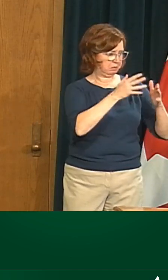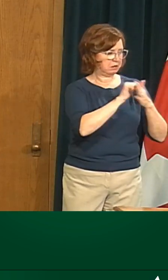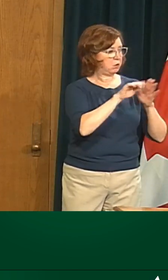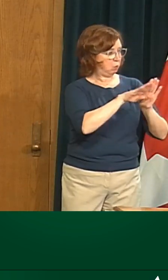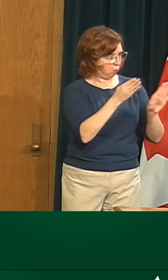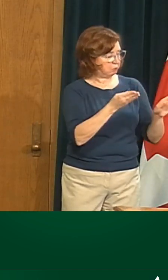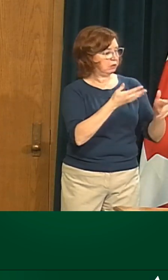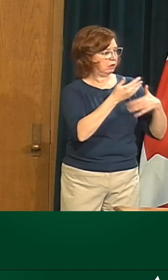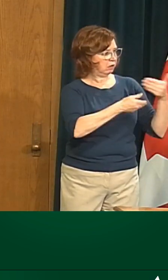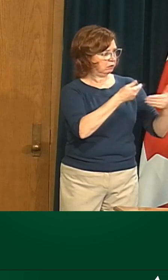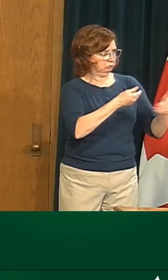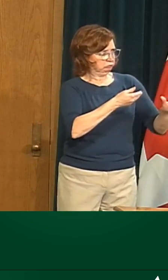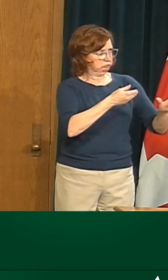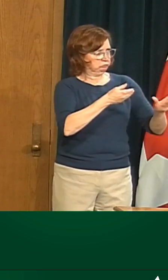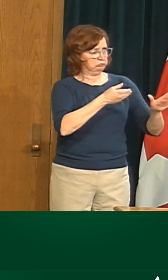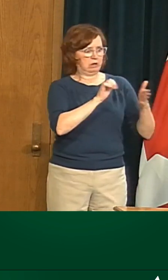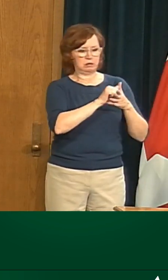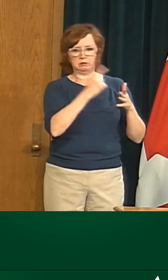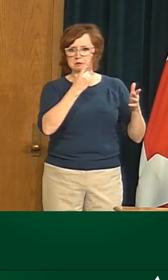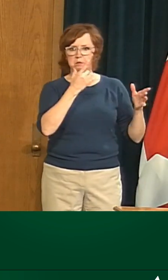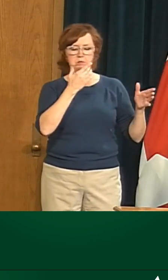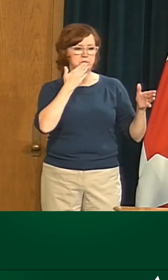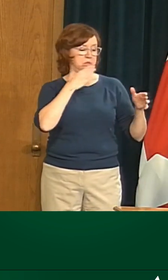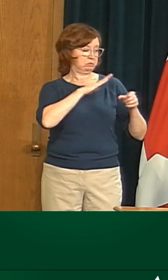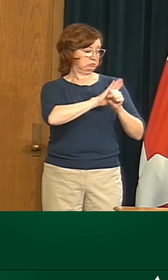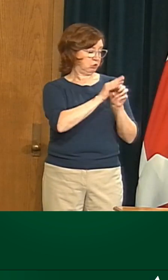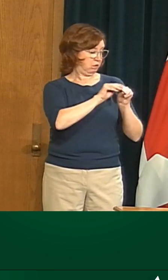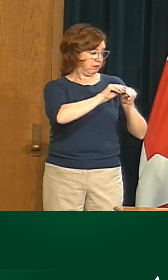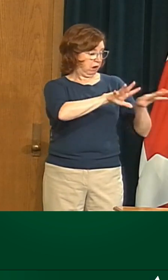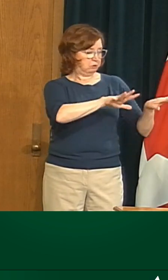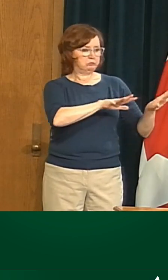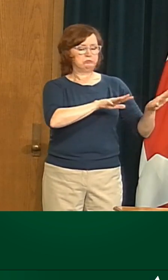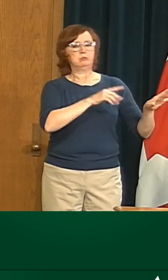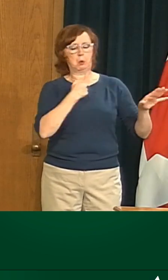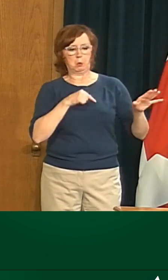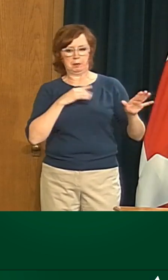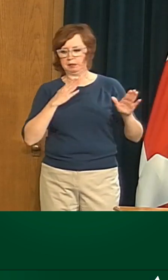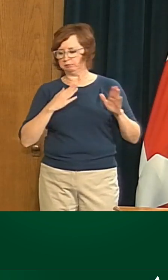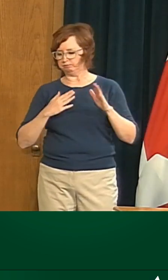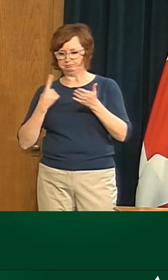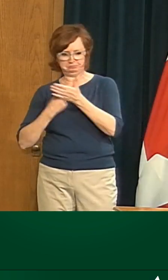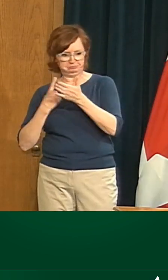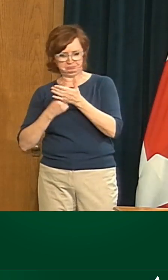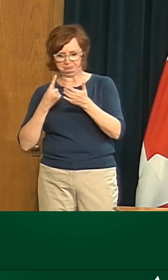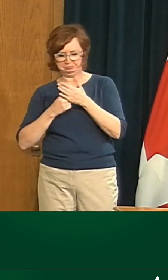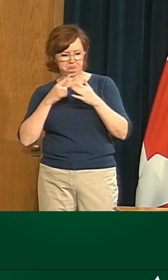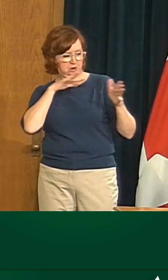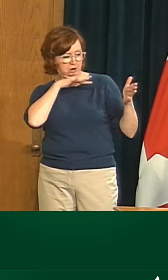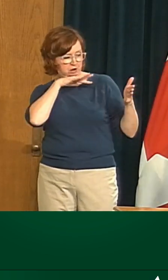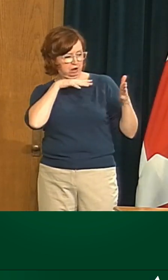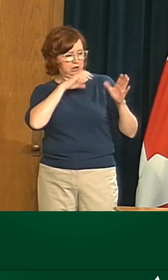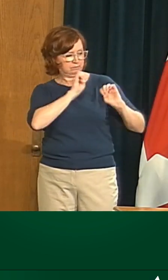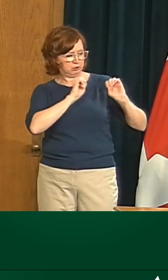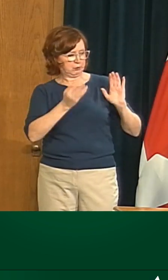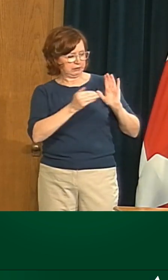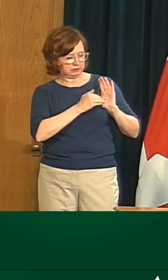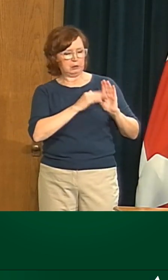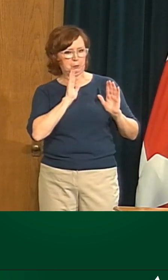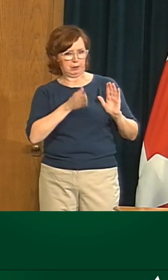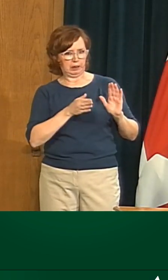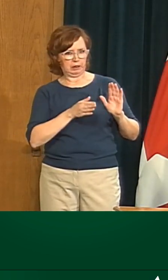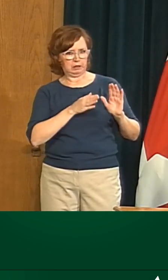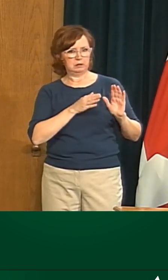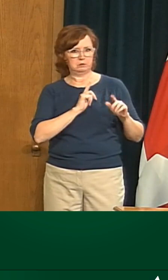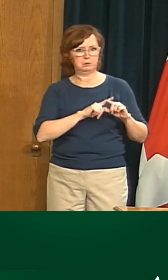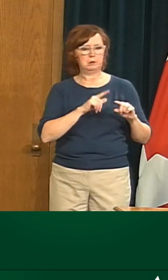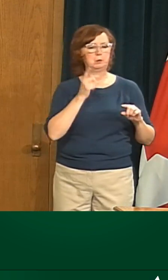to continue at that time and what may need to be readjusted based on what we are seeing. I would say you'll